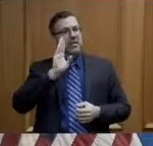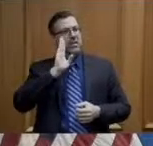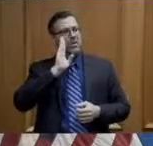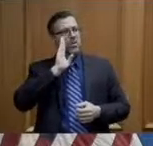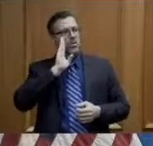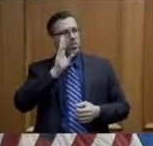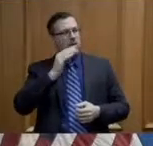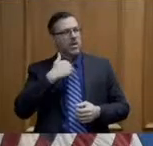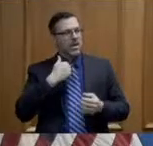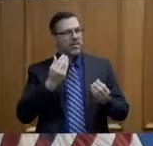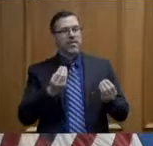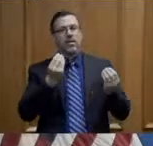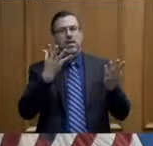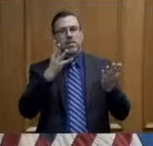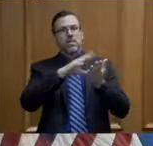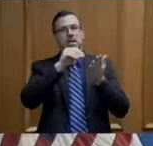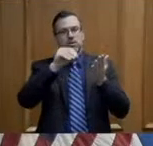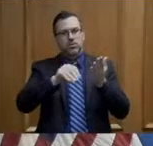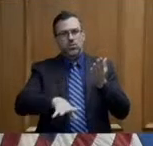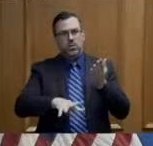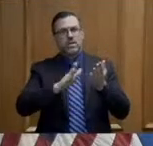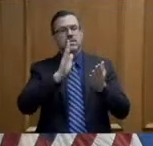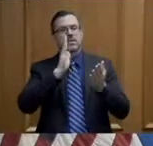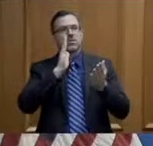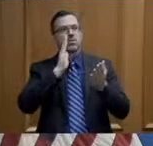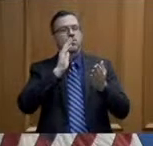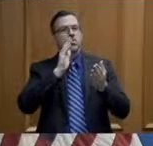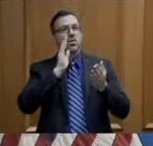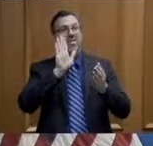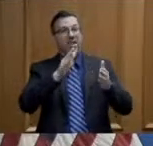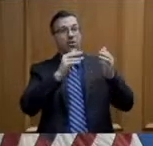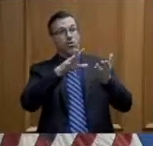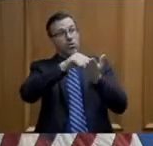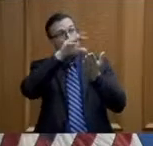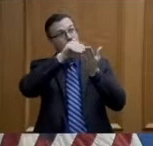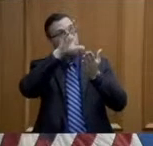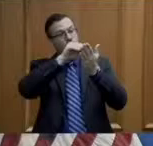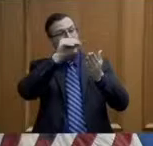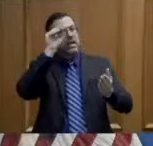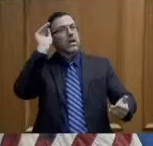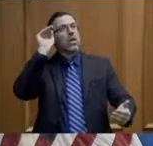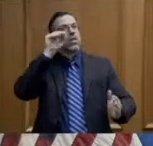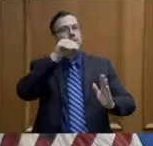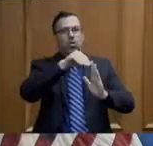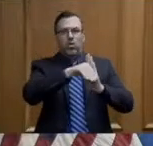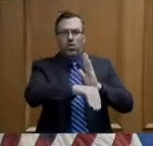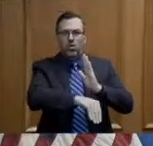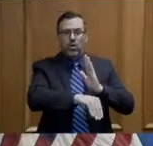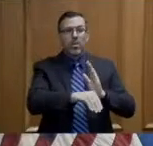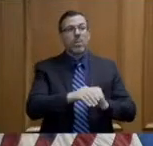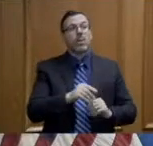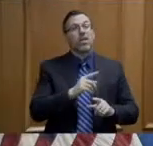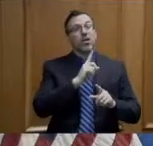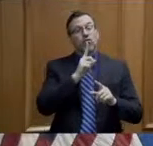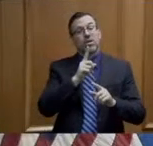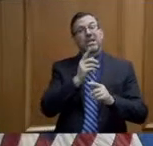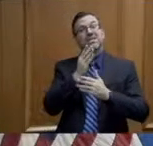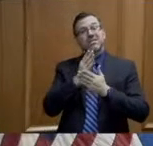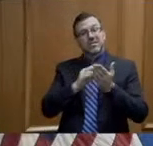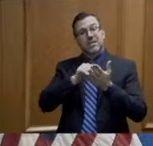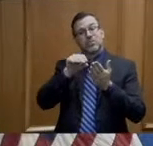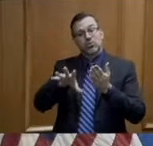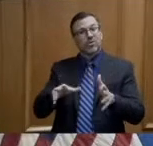a result of these extended closures, and mostly affecting the students who are already furthest